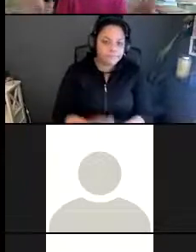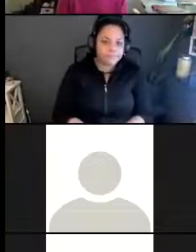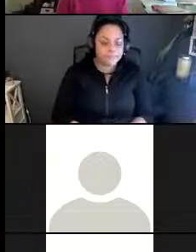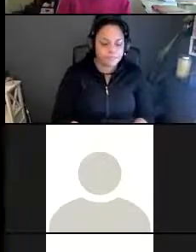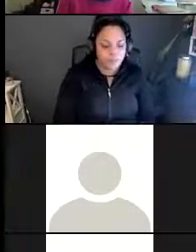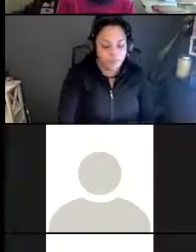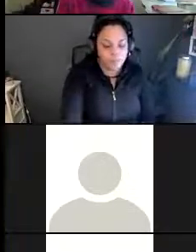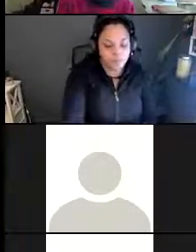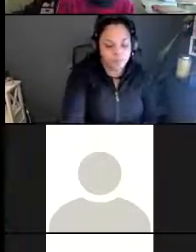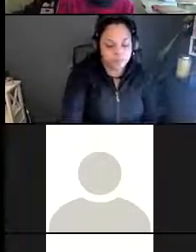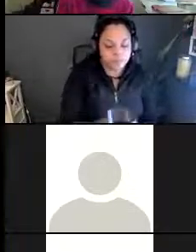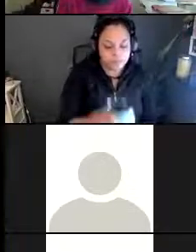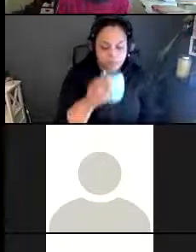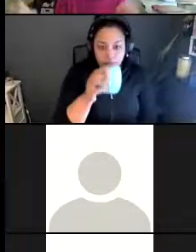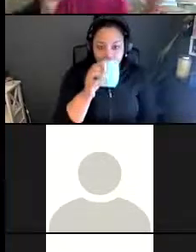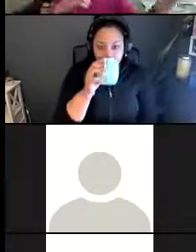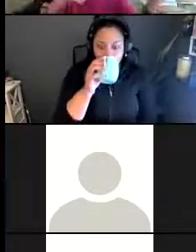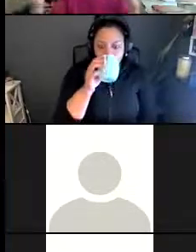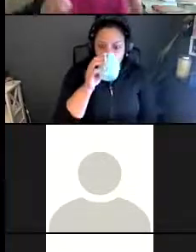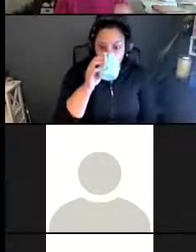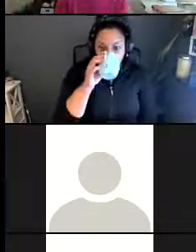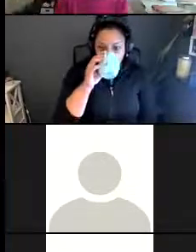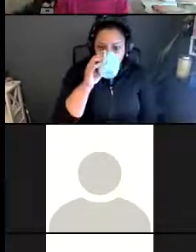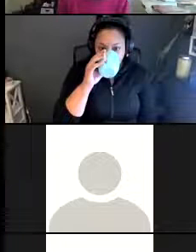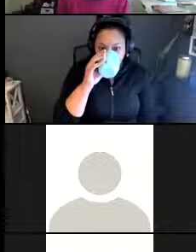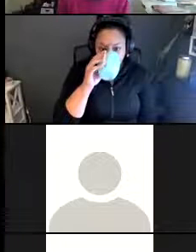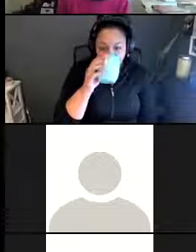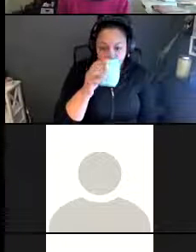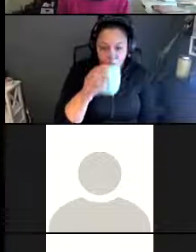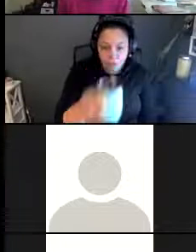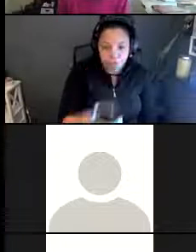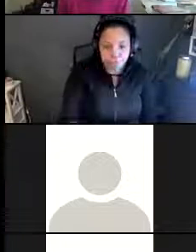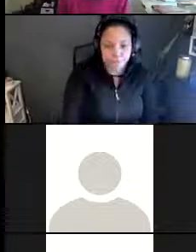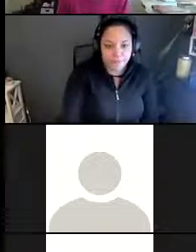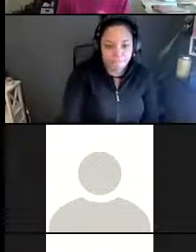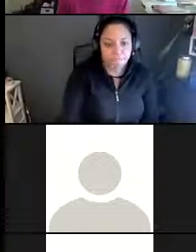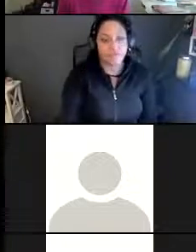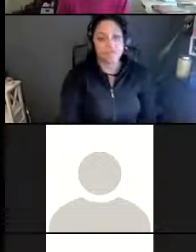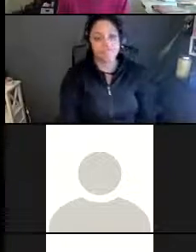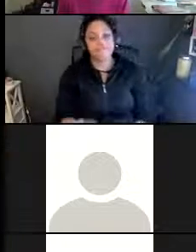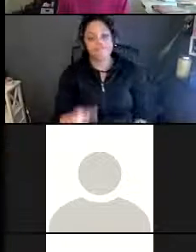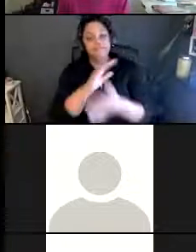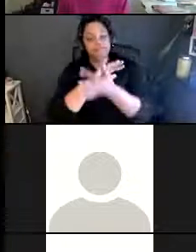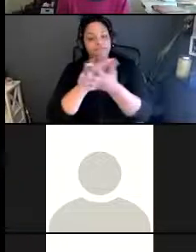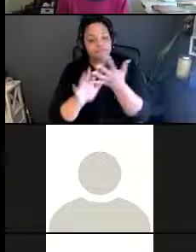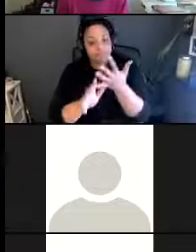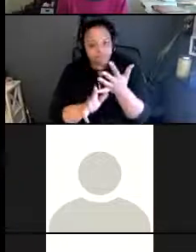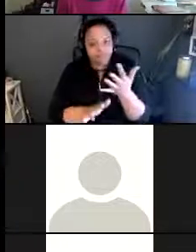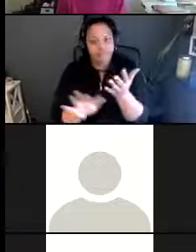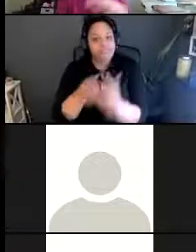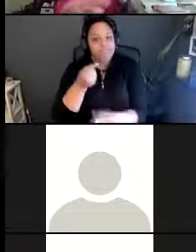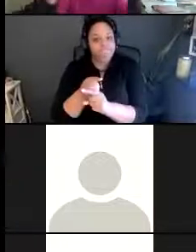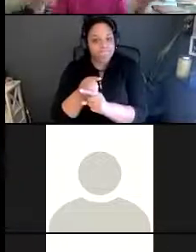So all of these areas have to intersect in developing that public health approach to